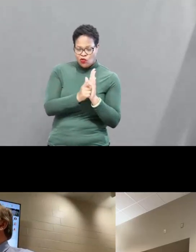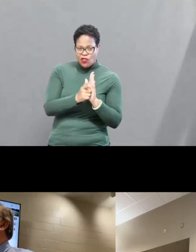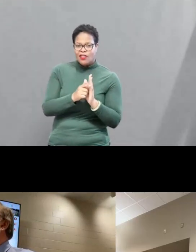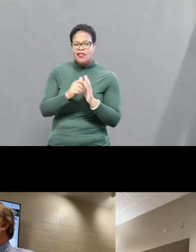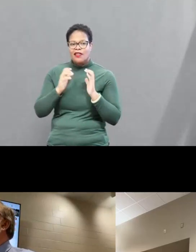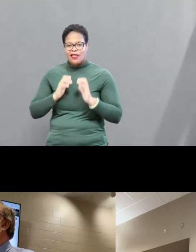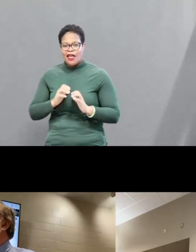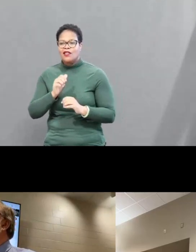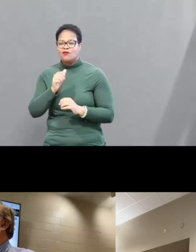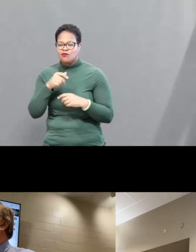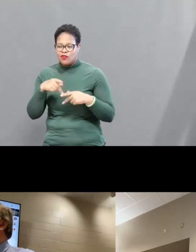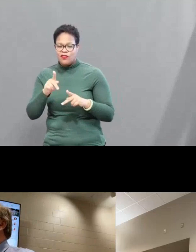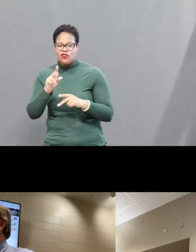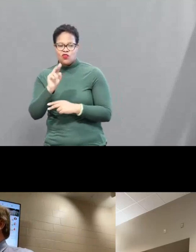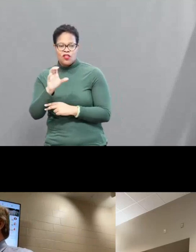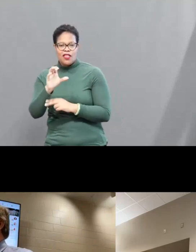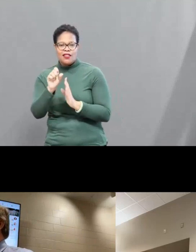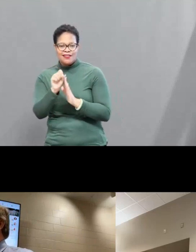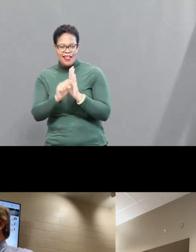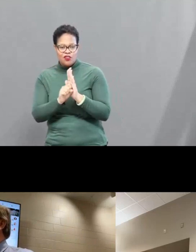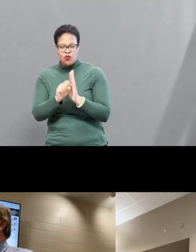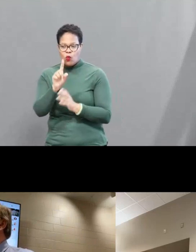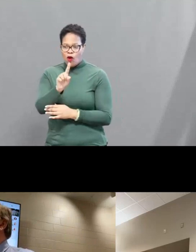in North Carolina General Statutes